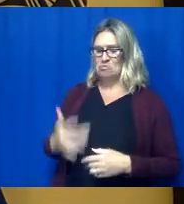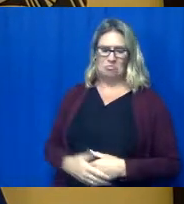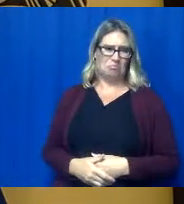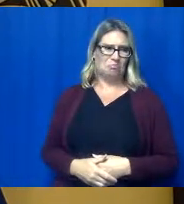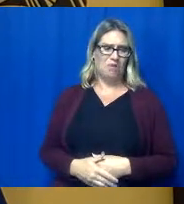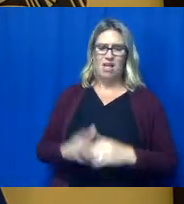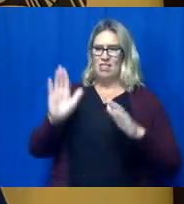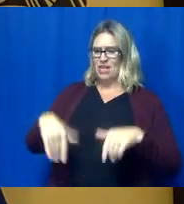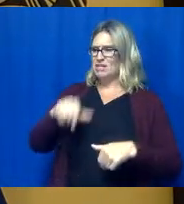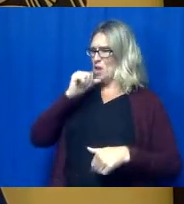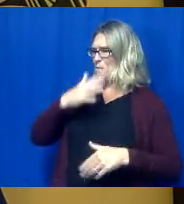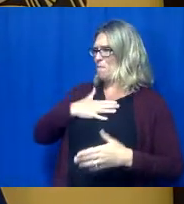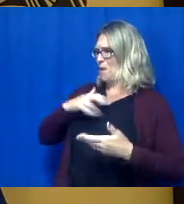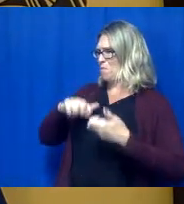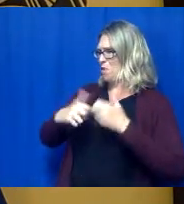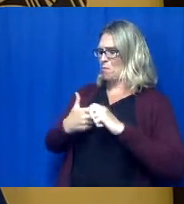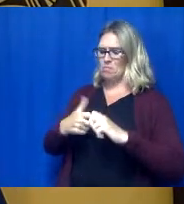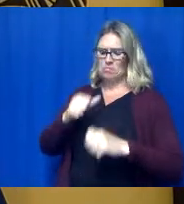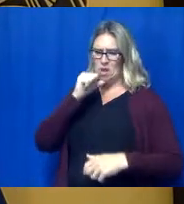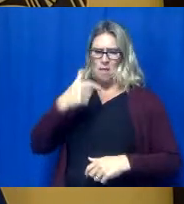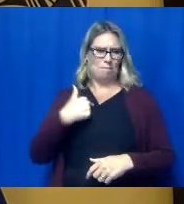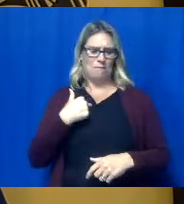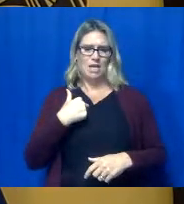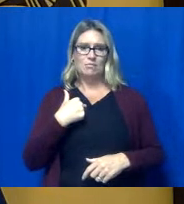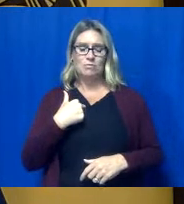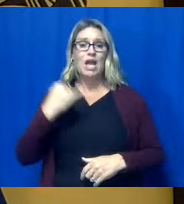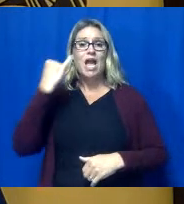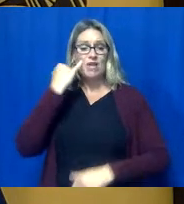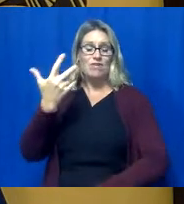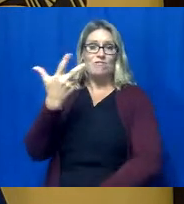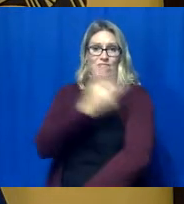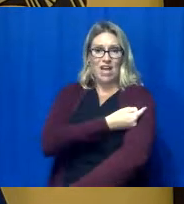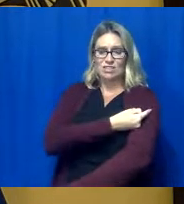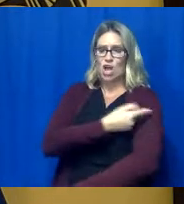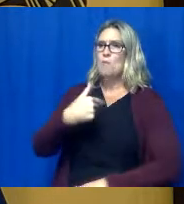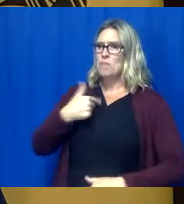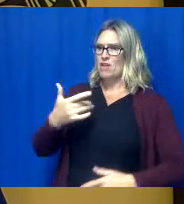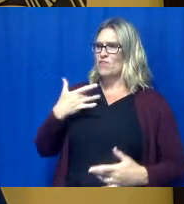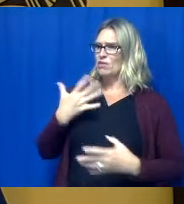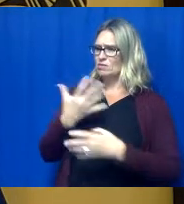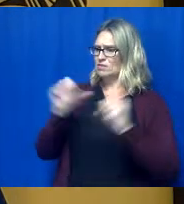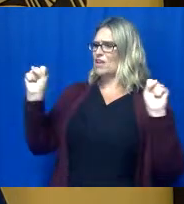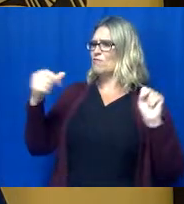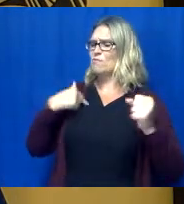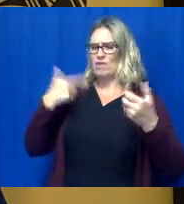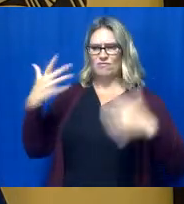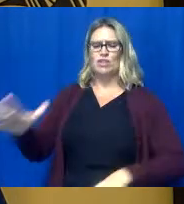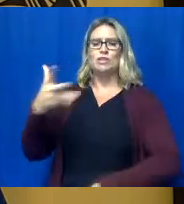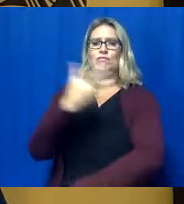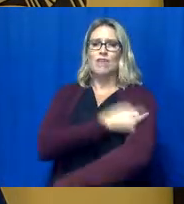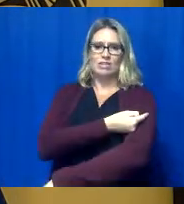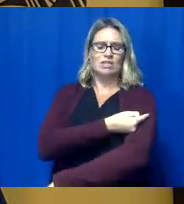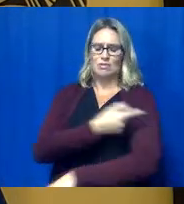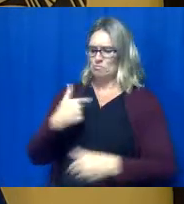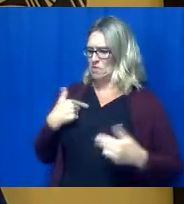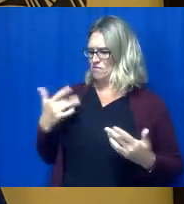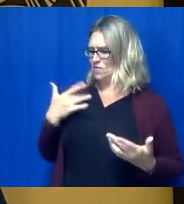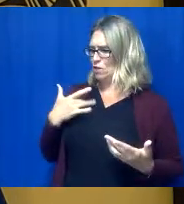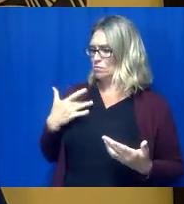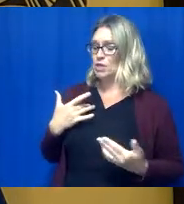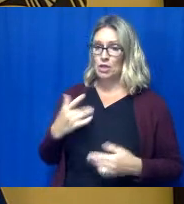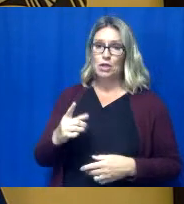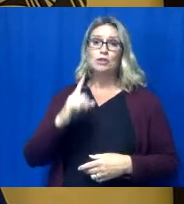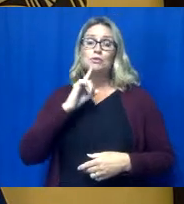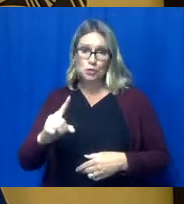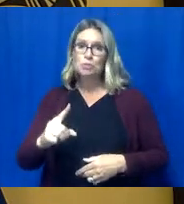someone else's problem. If you are vaccinated, you might be feeling secure that you are protected against COVID-19. And it is true that